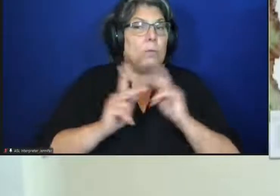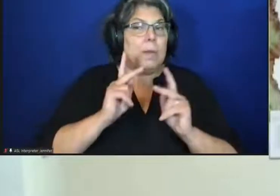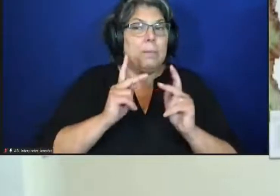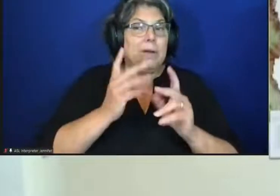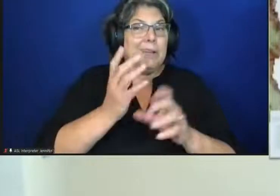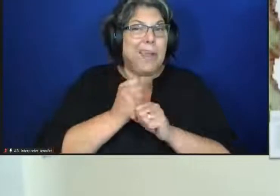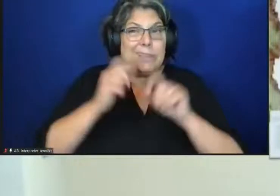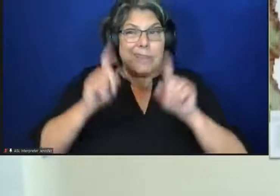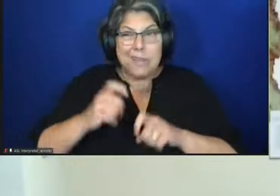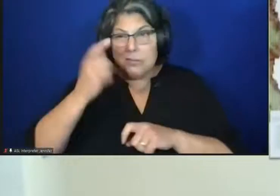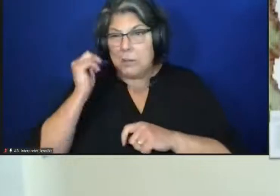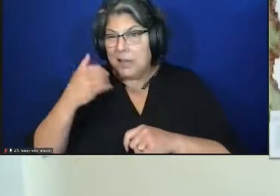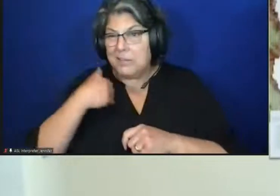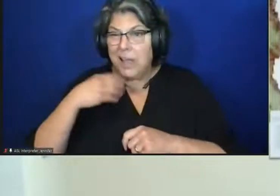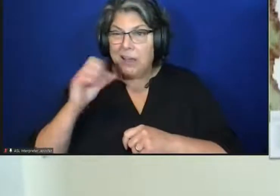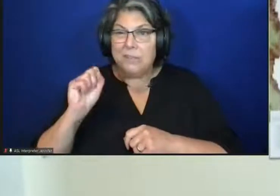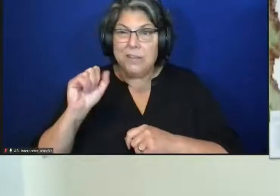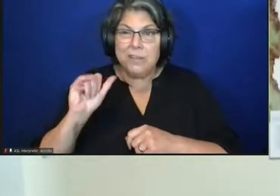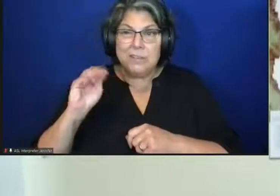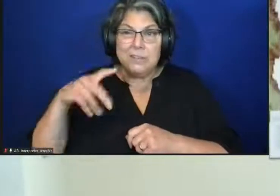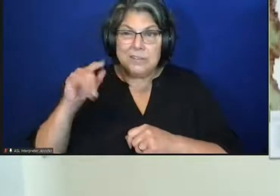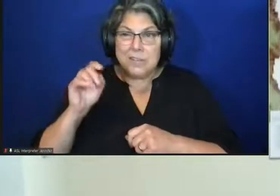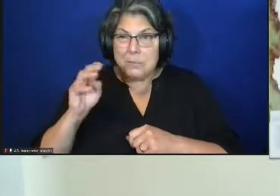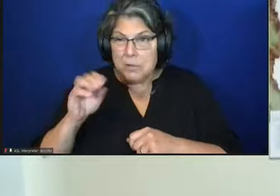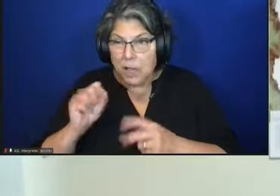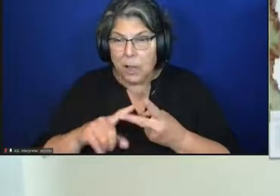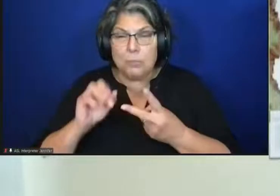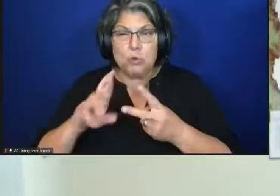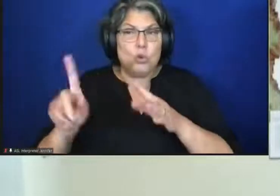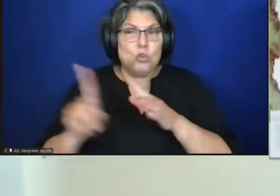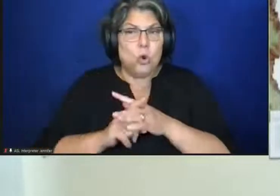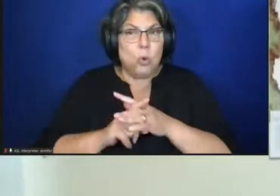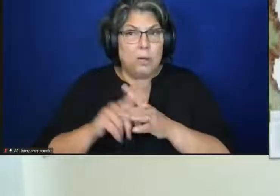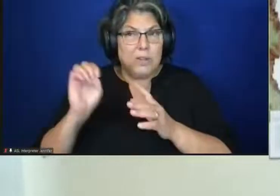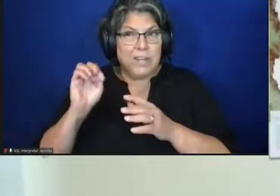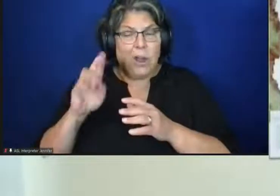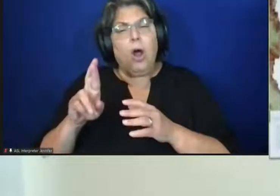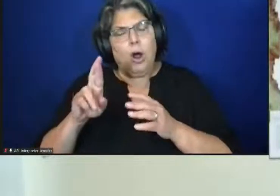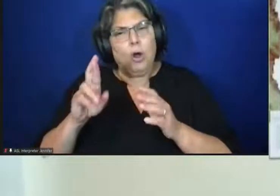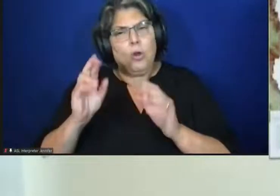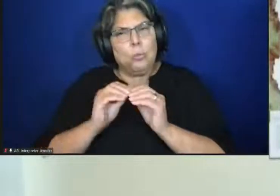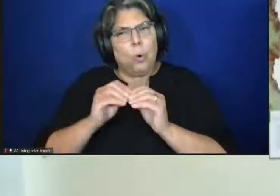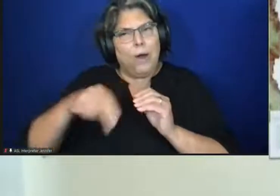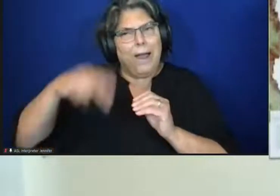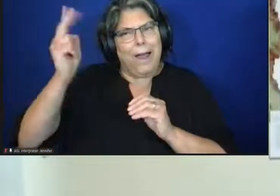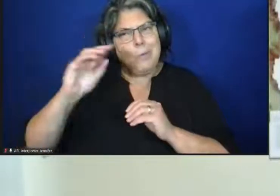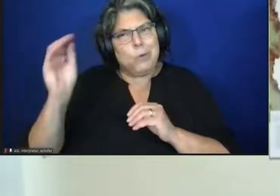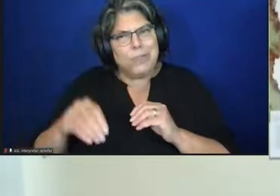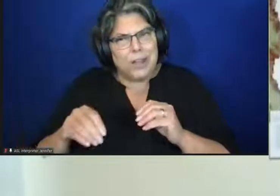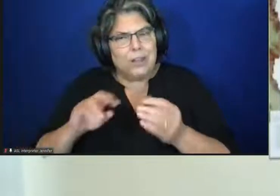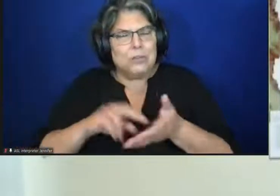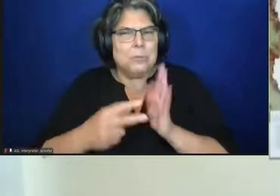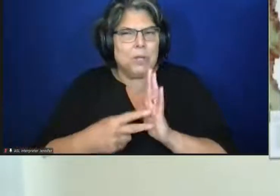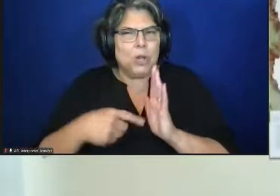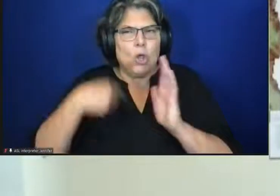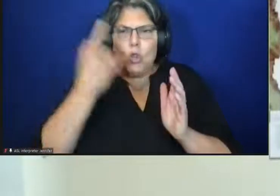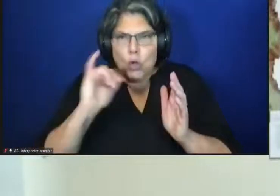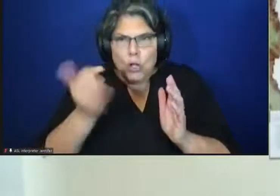done because people are coming to the emergency room, are a higher proportion, and they'll drive the test positivity